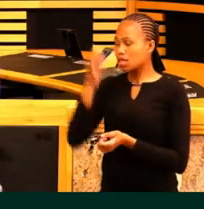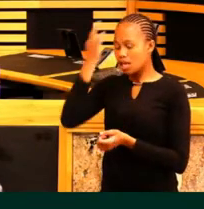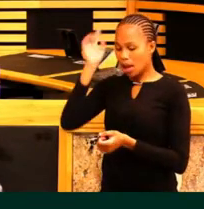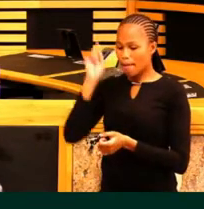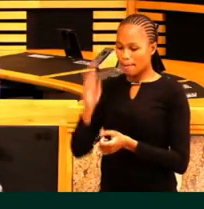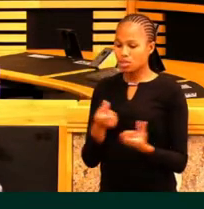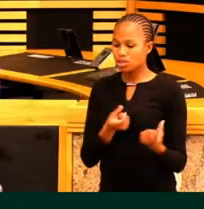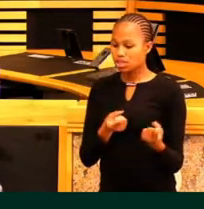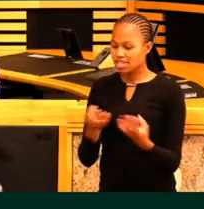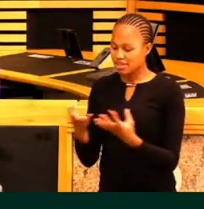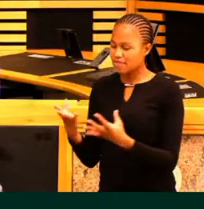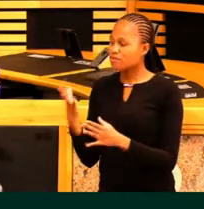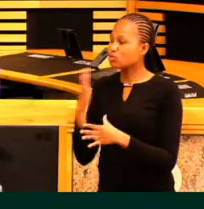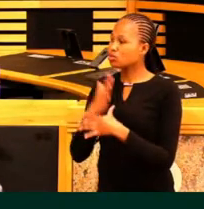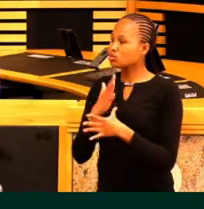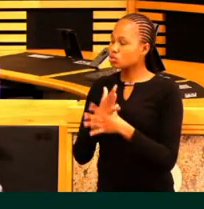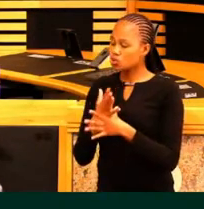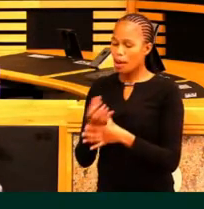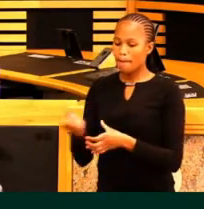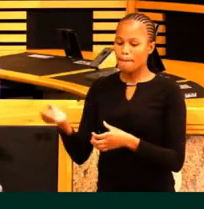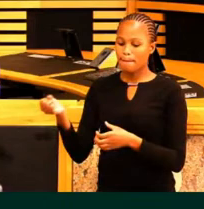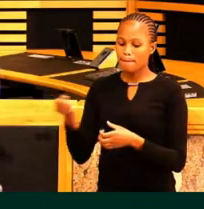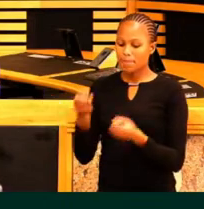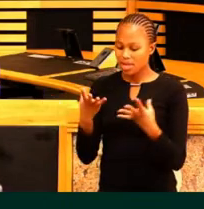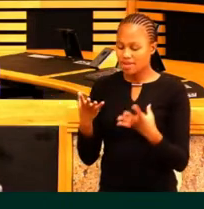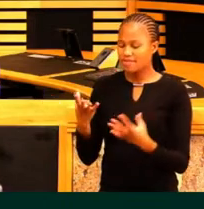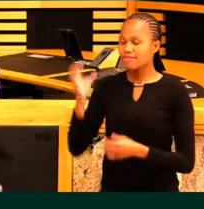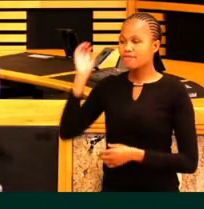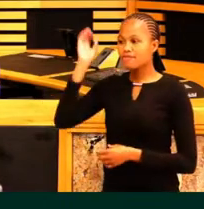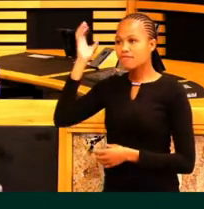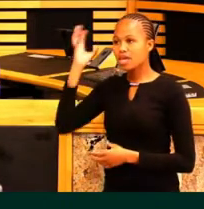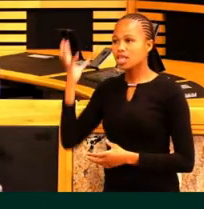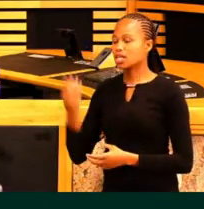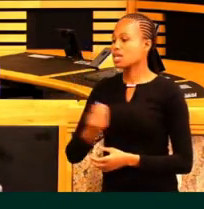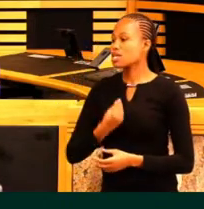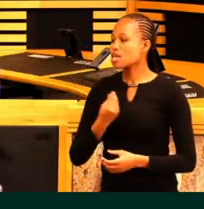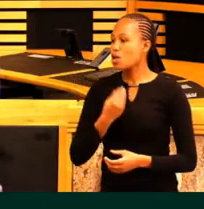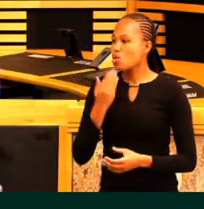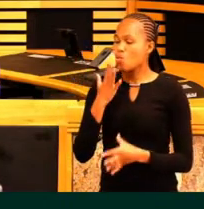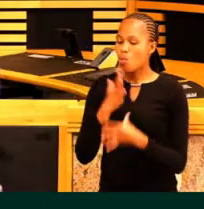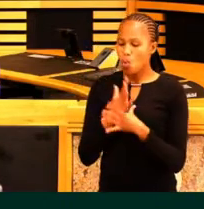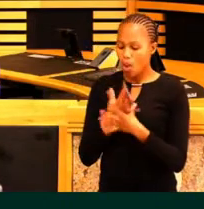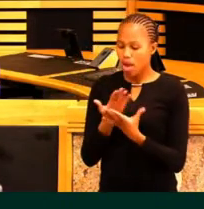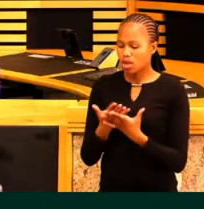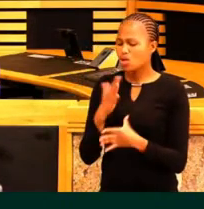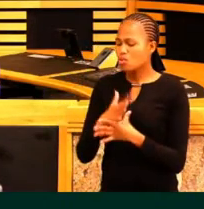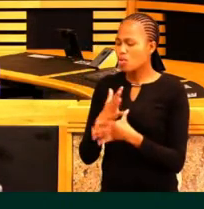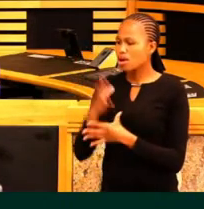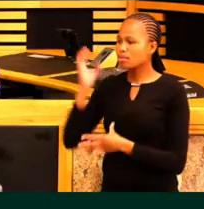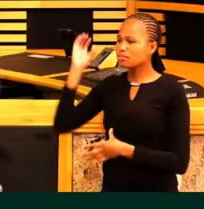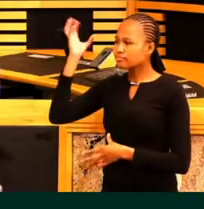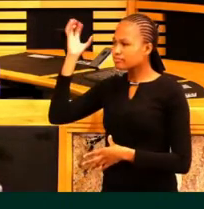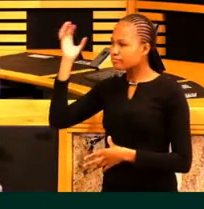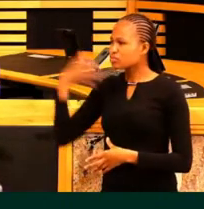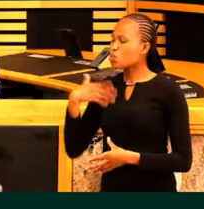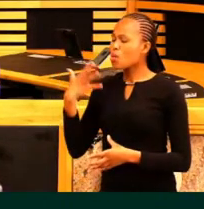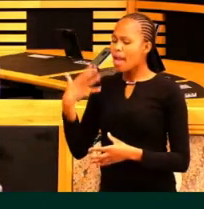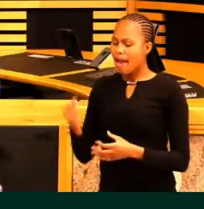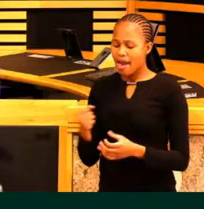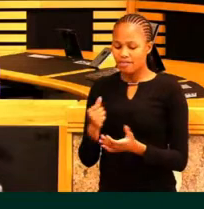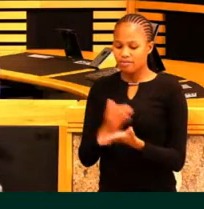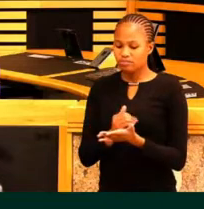jobs by bringing back factories that these young people will work in we have unused and damaged factors in